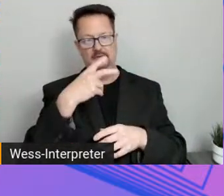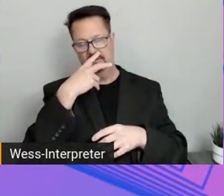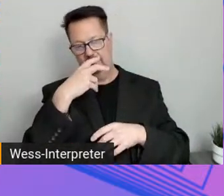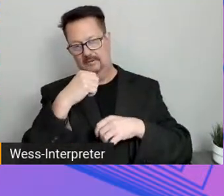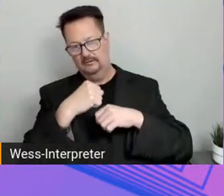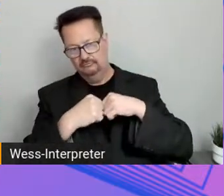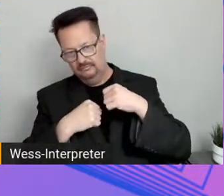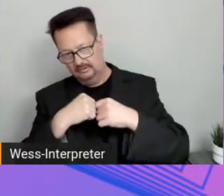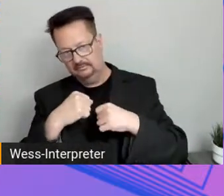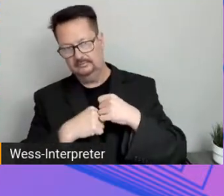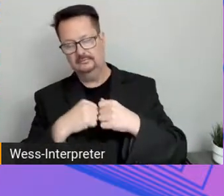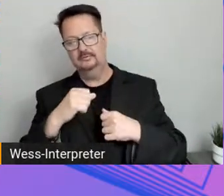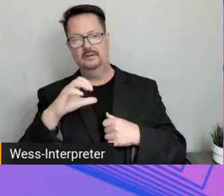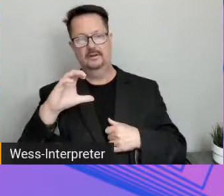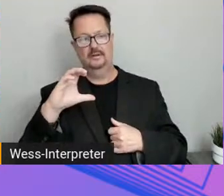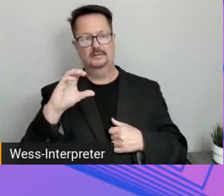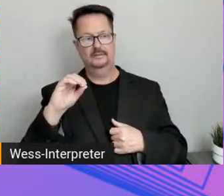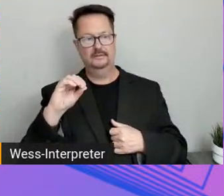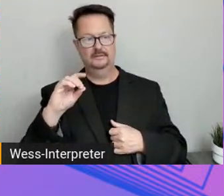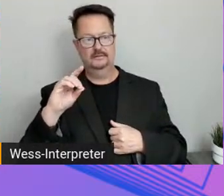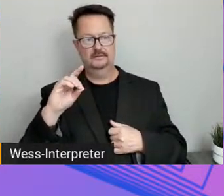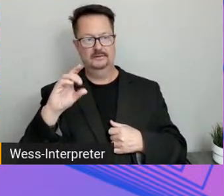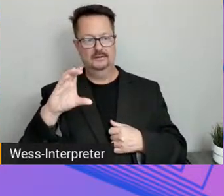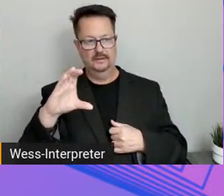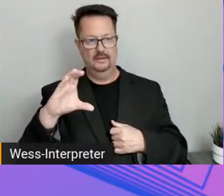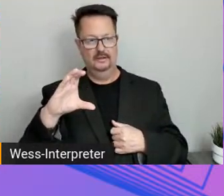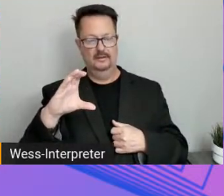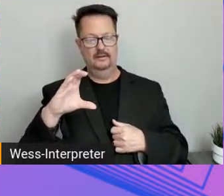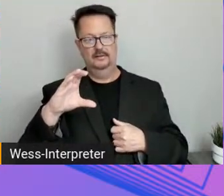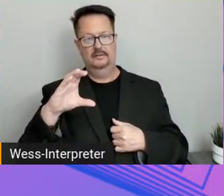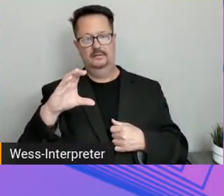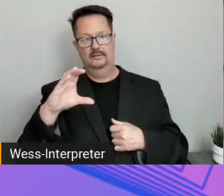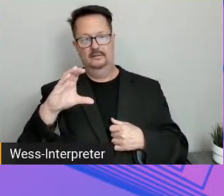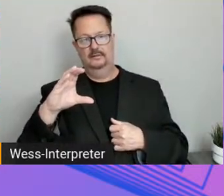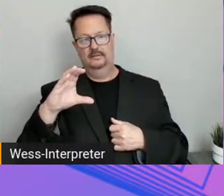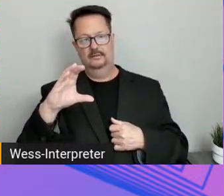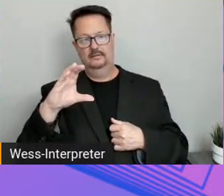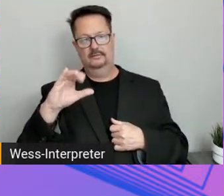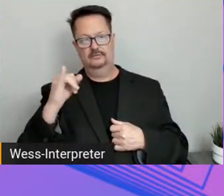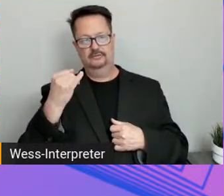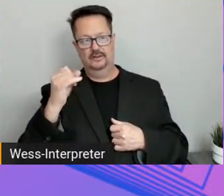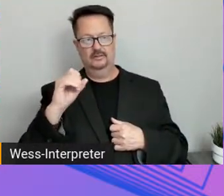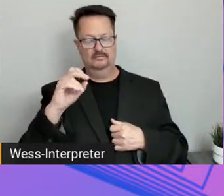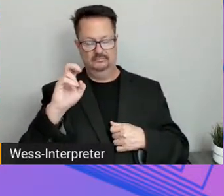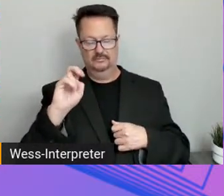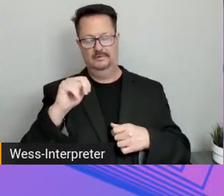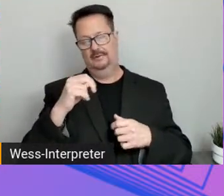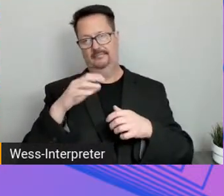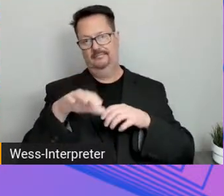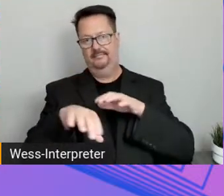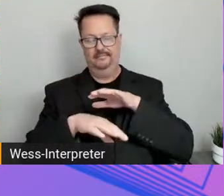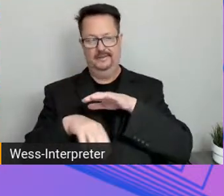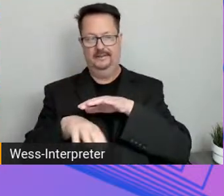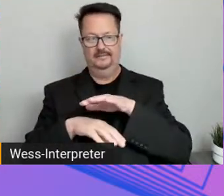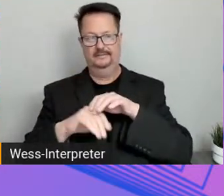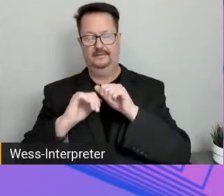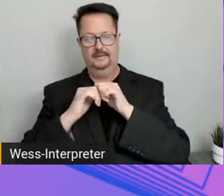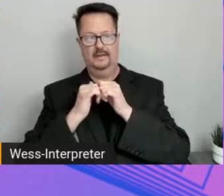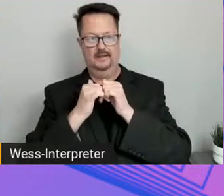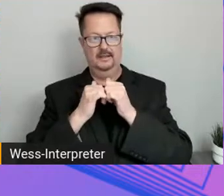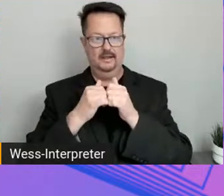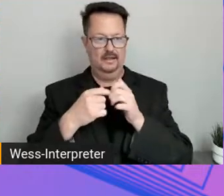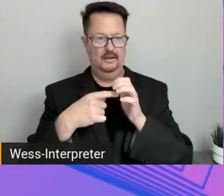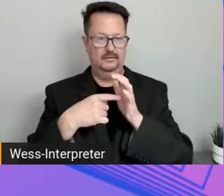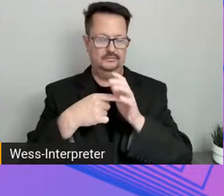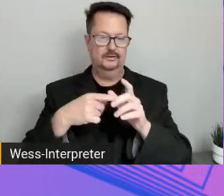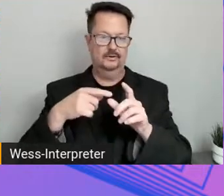JSON, our CDK.json, which is basically a way for the CDK to feature flag